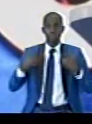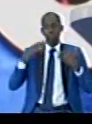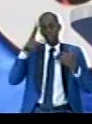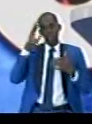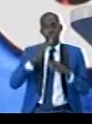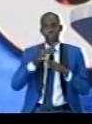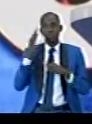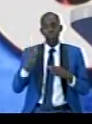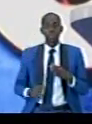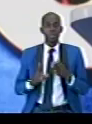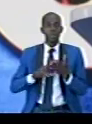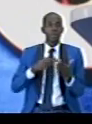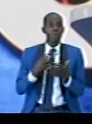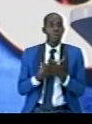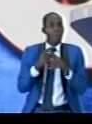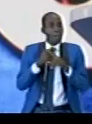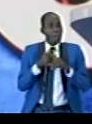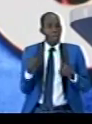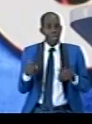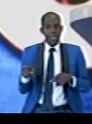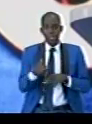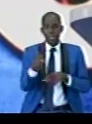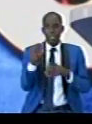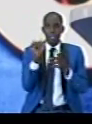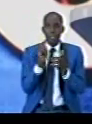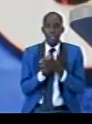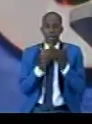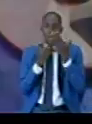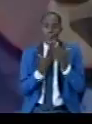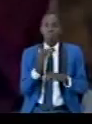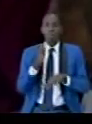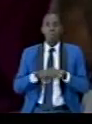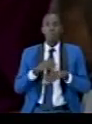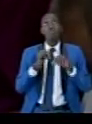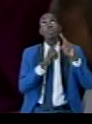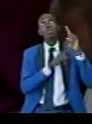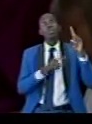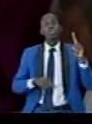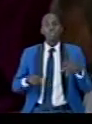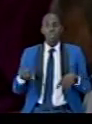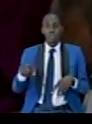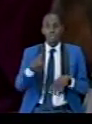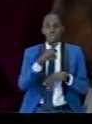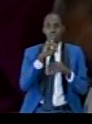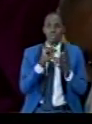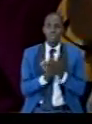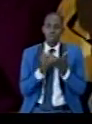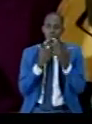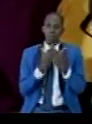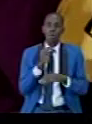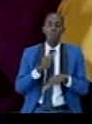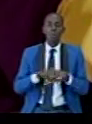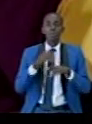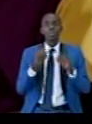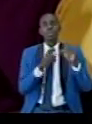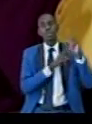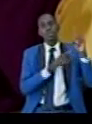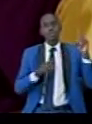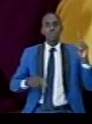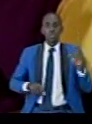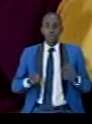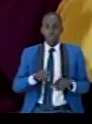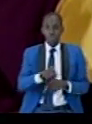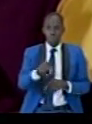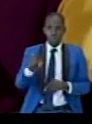but they that wait upon the Lord, They that wait upon the Lord.